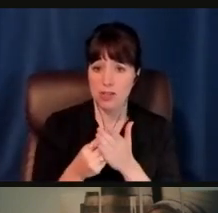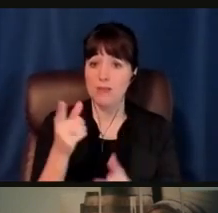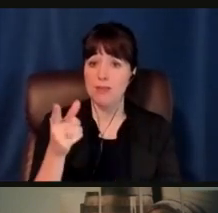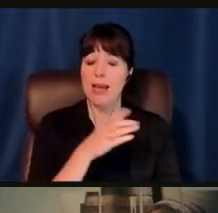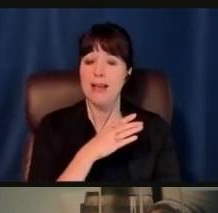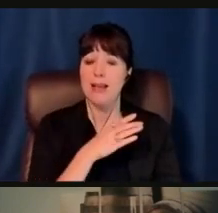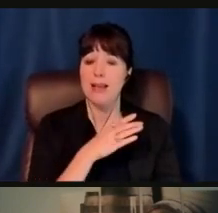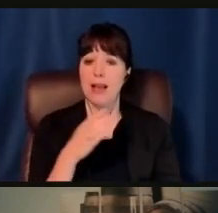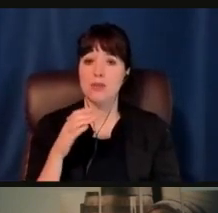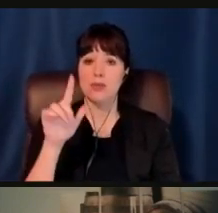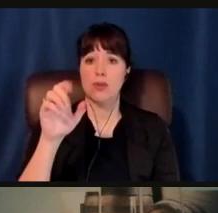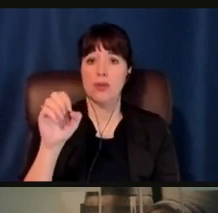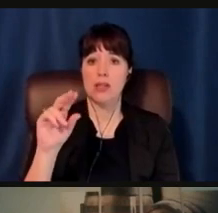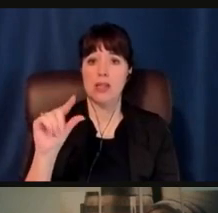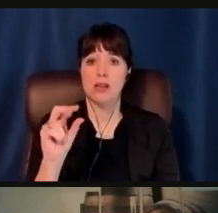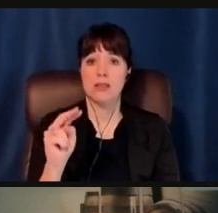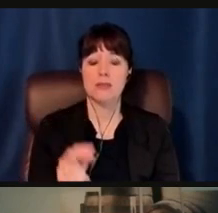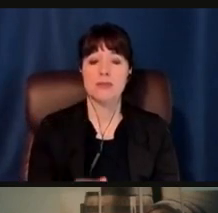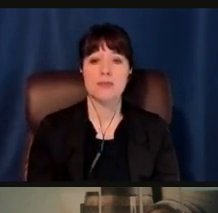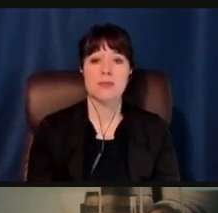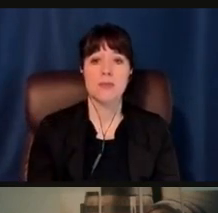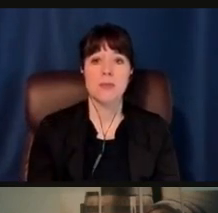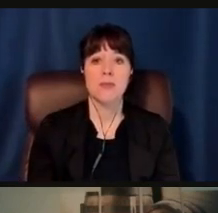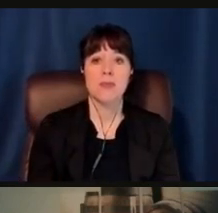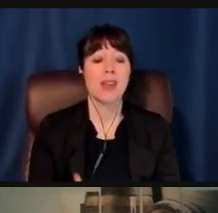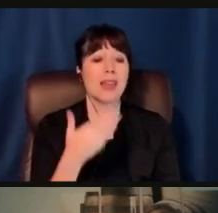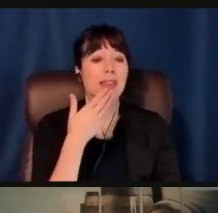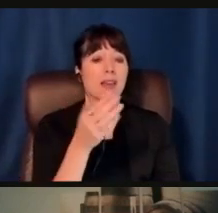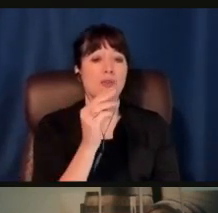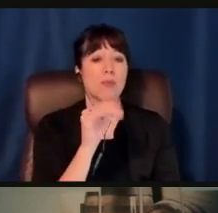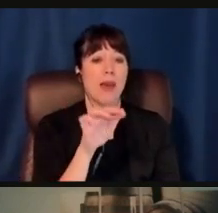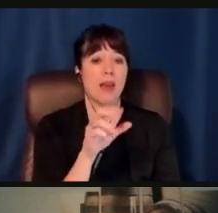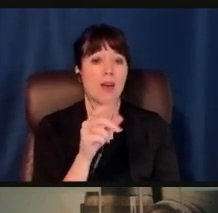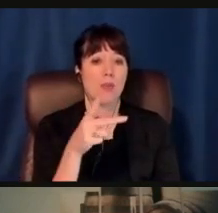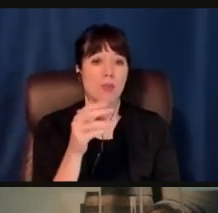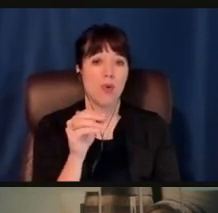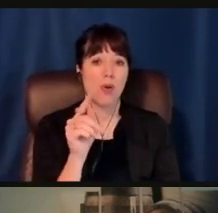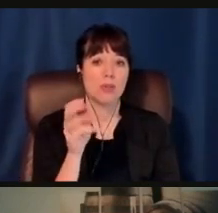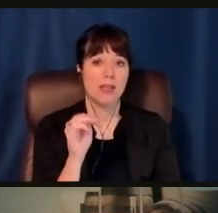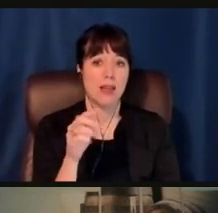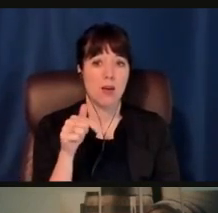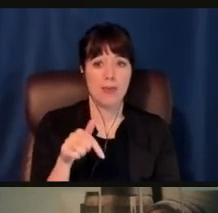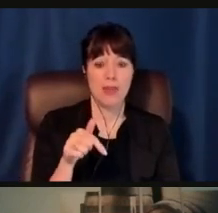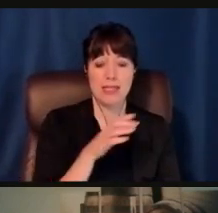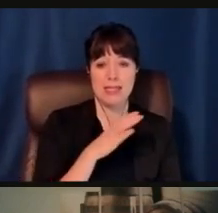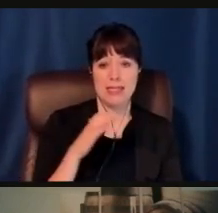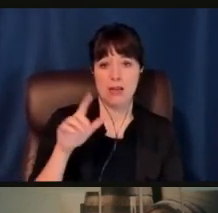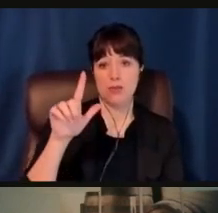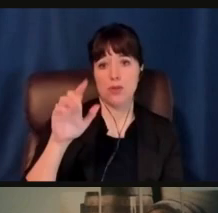Leung. Thank you, Mayor Pro Tem. Again, this is Councillor Leung, Ward 4.